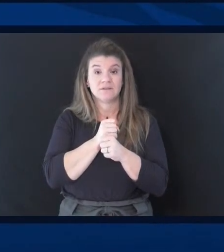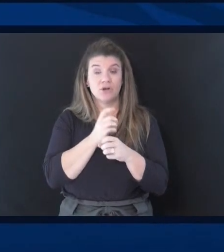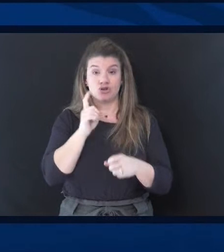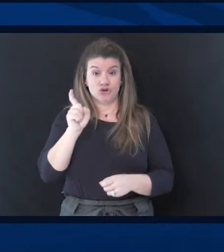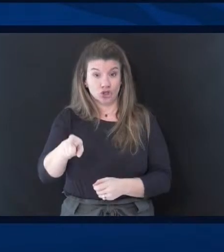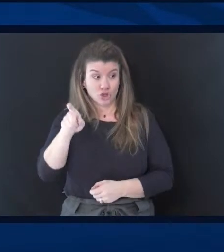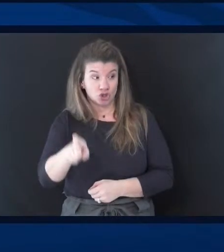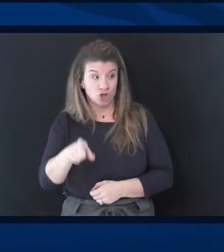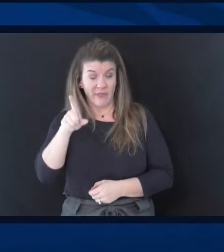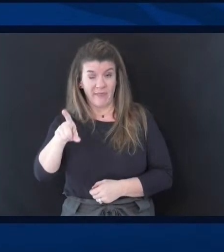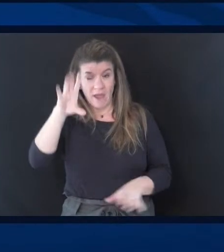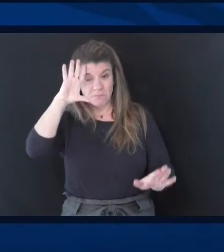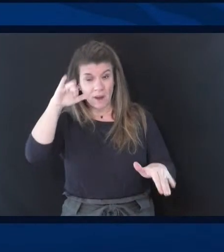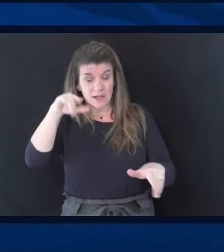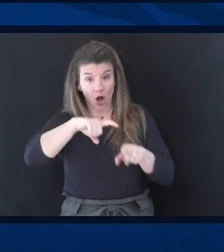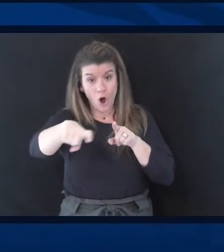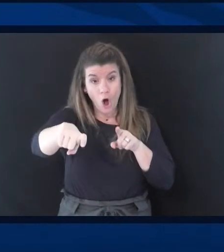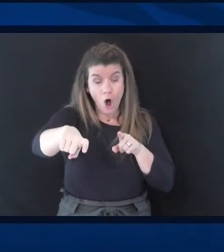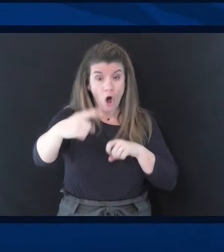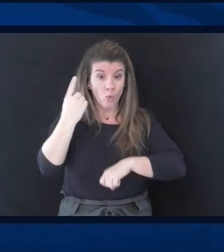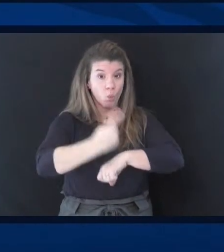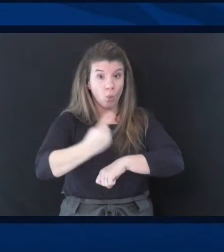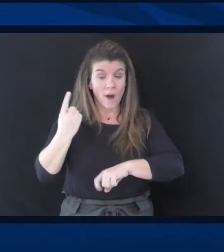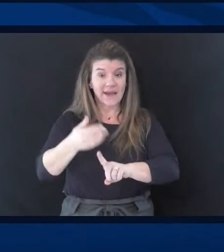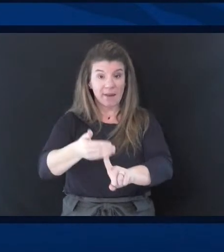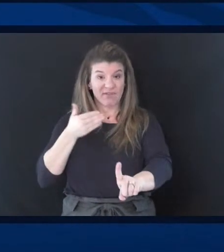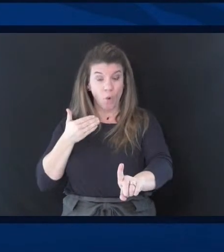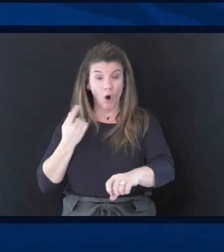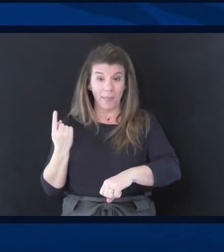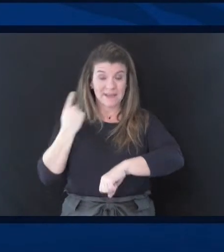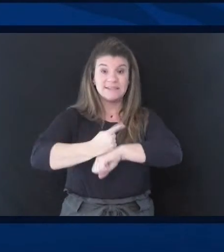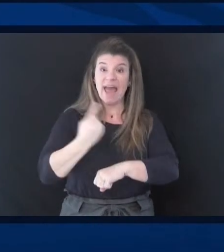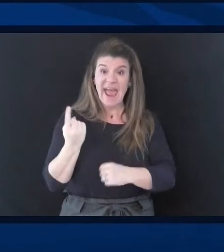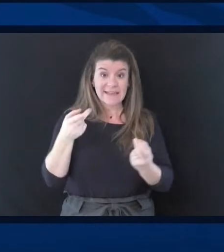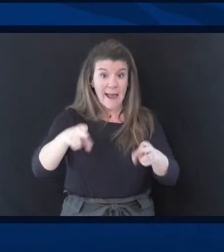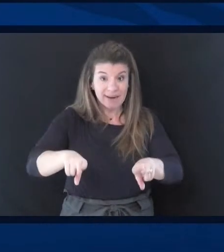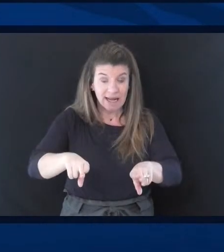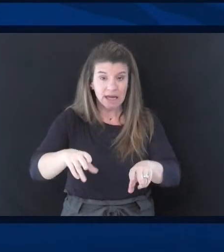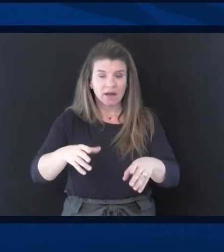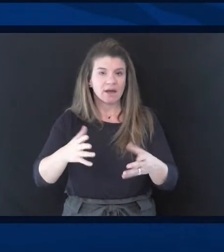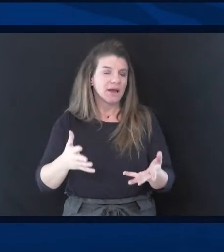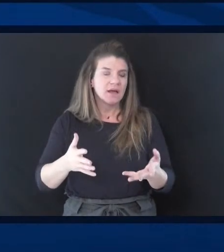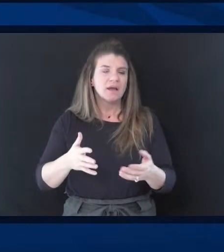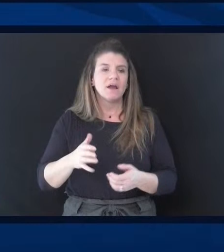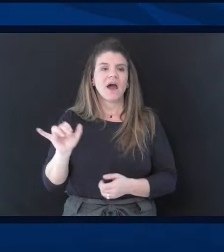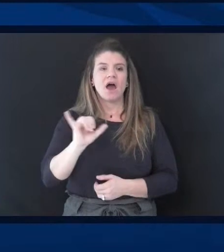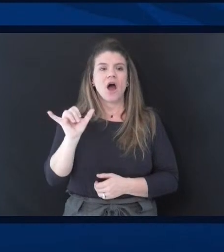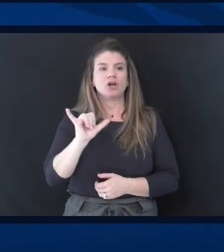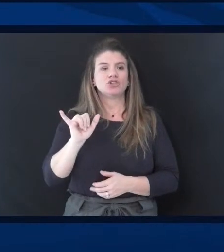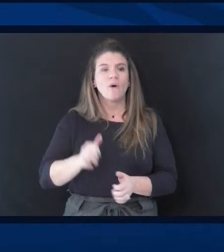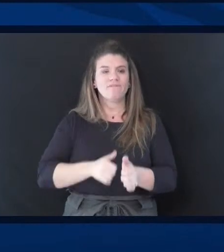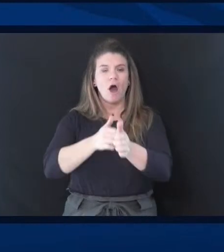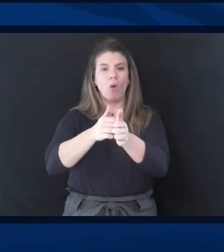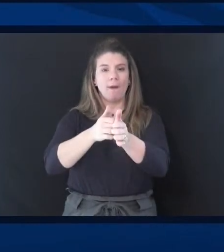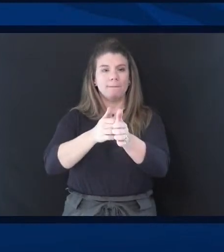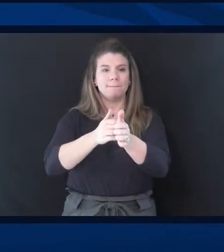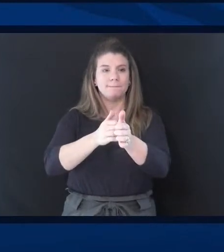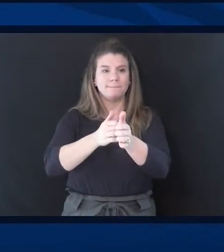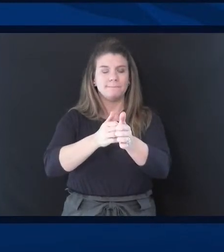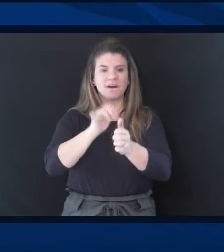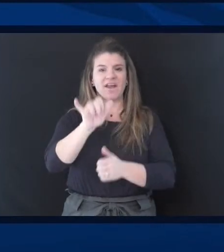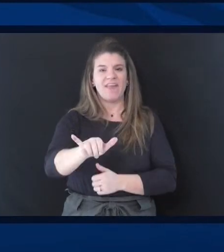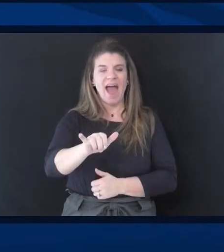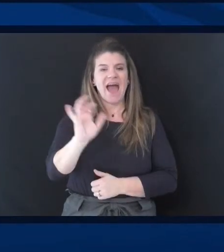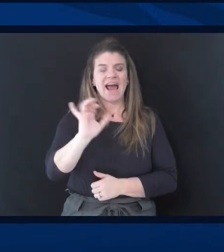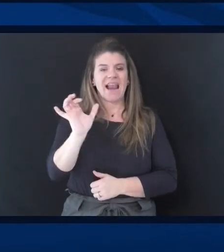should they be expecting that call the day before, the day of? And then kind of a follow-up to that is,